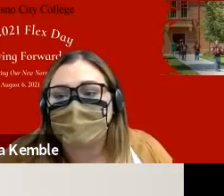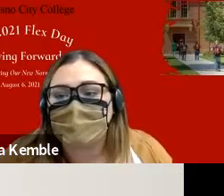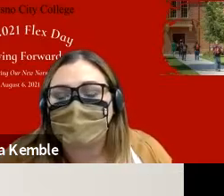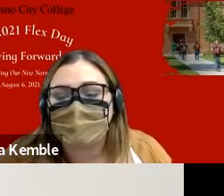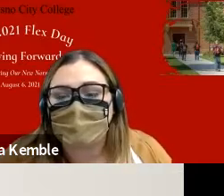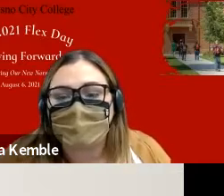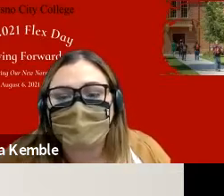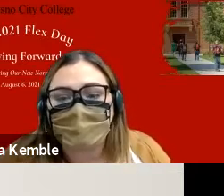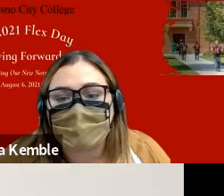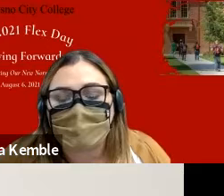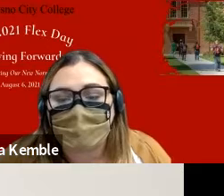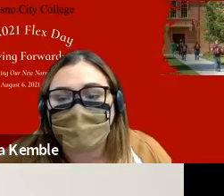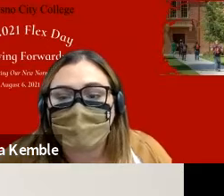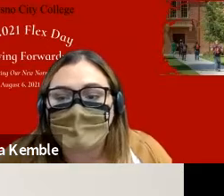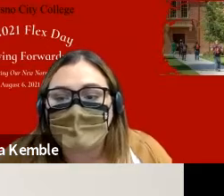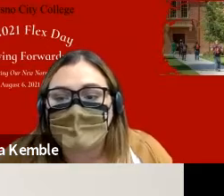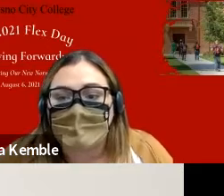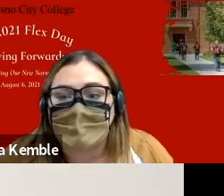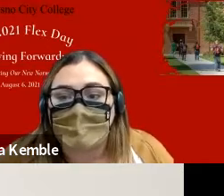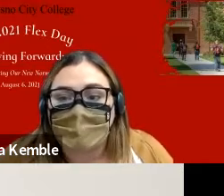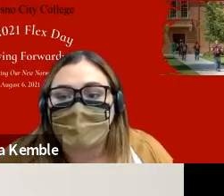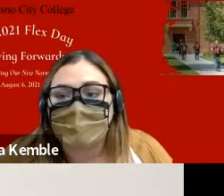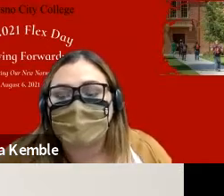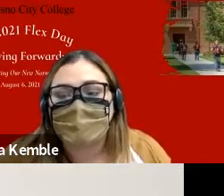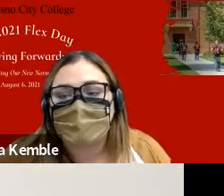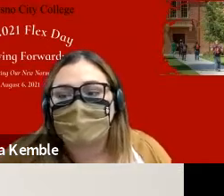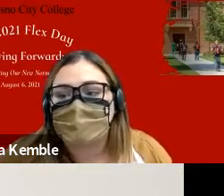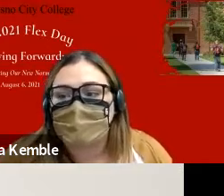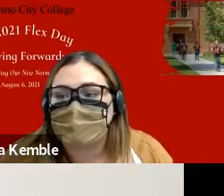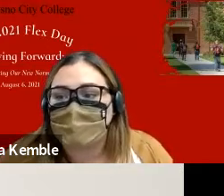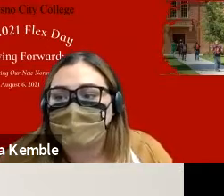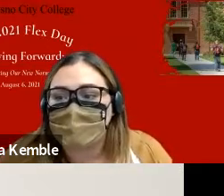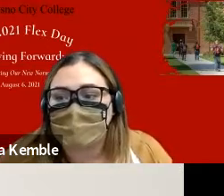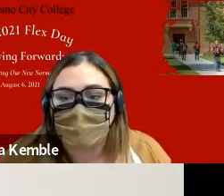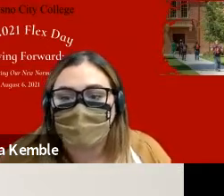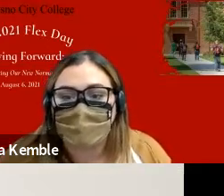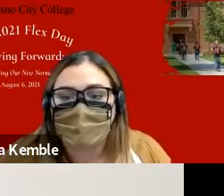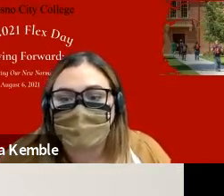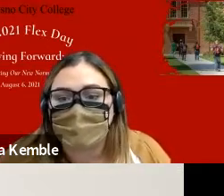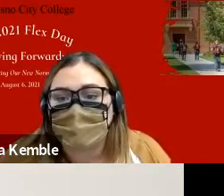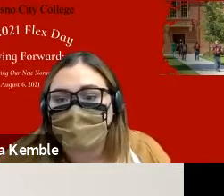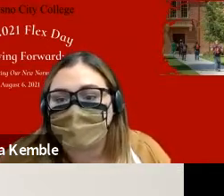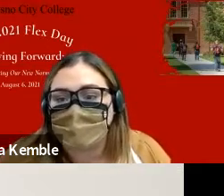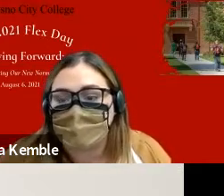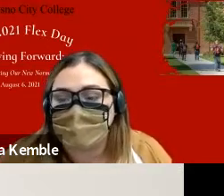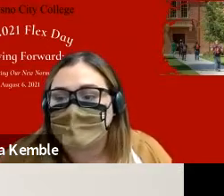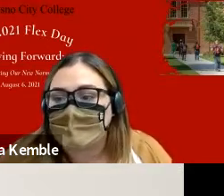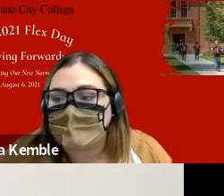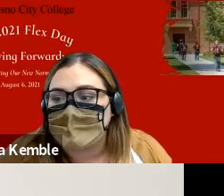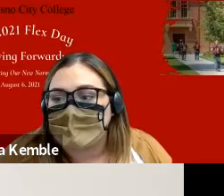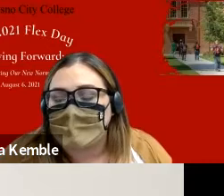and your dependents are using that plan every year to increase your incentive level to that 100% of that annual